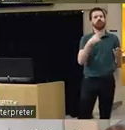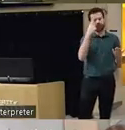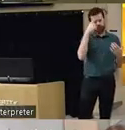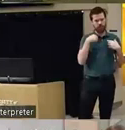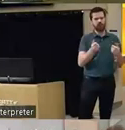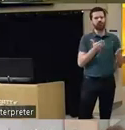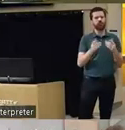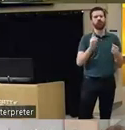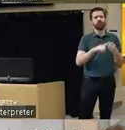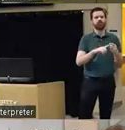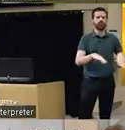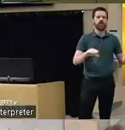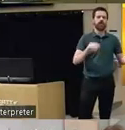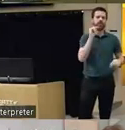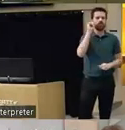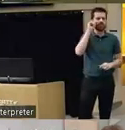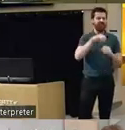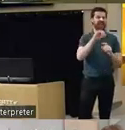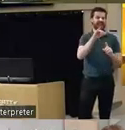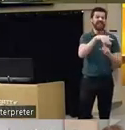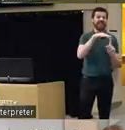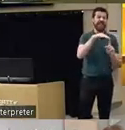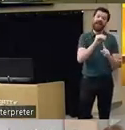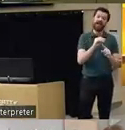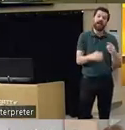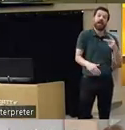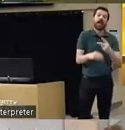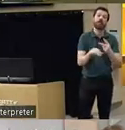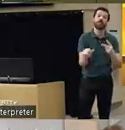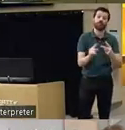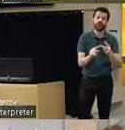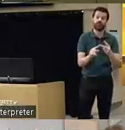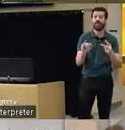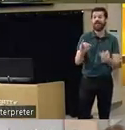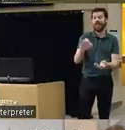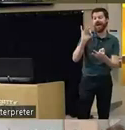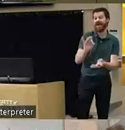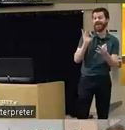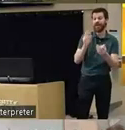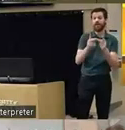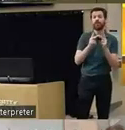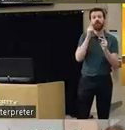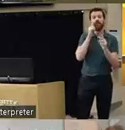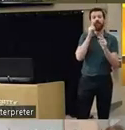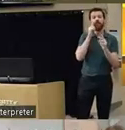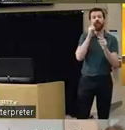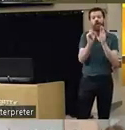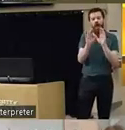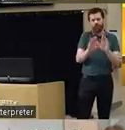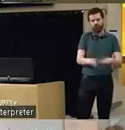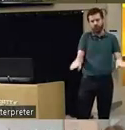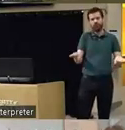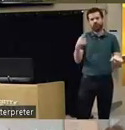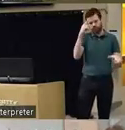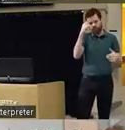setting. And it actually goes further than that and states that it's the ideal place for identification of childhood mental